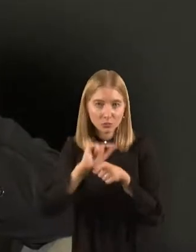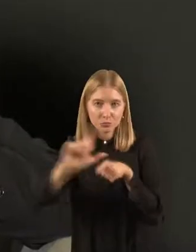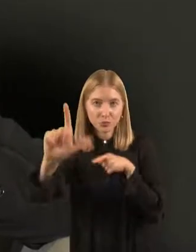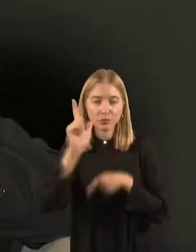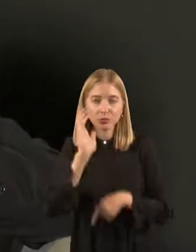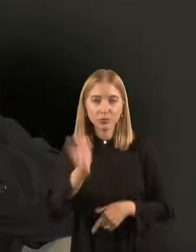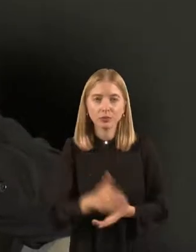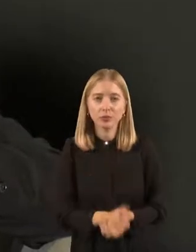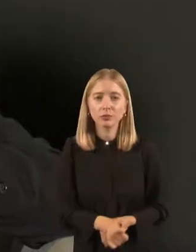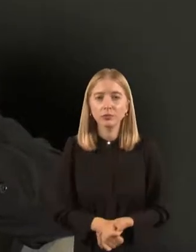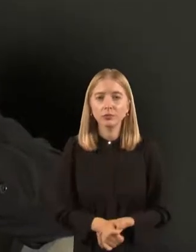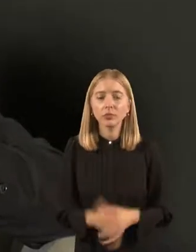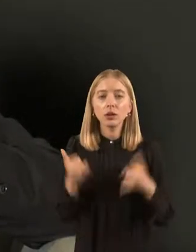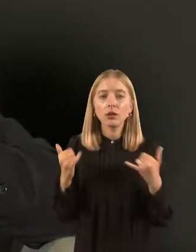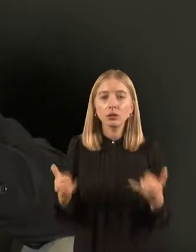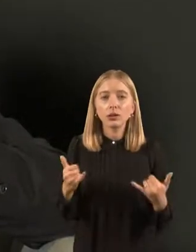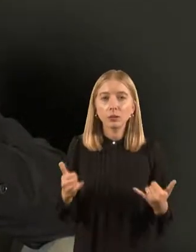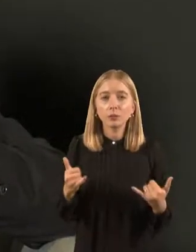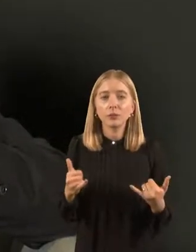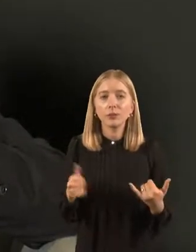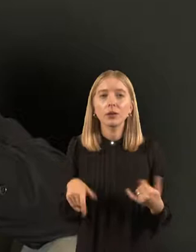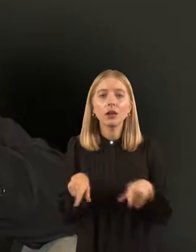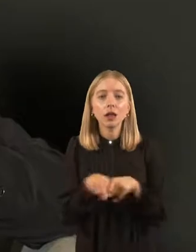I think so, because